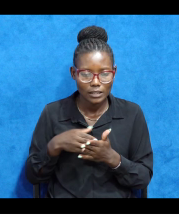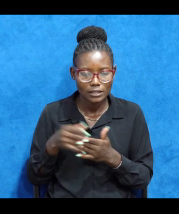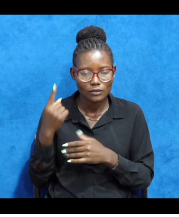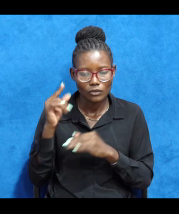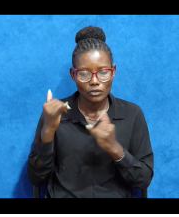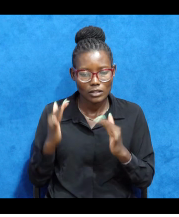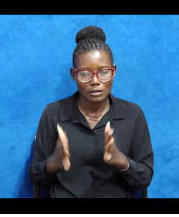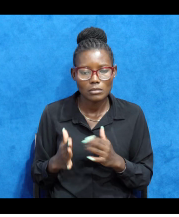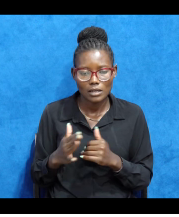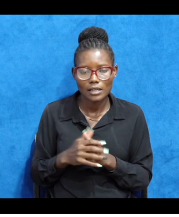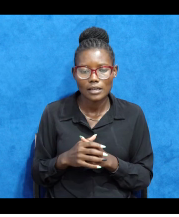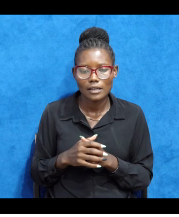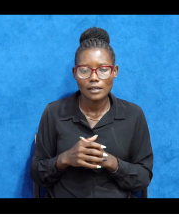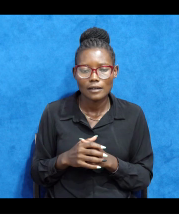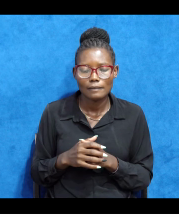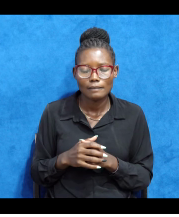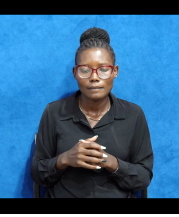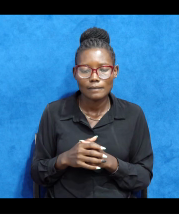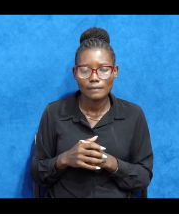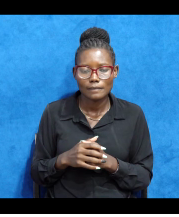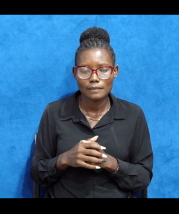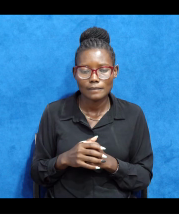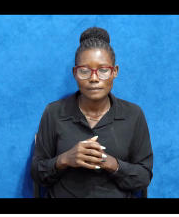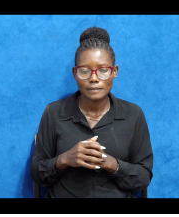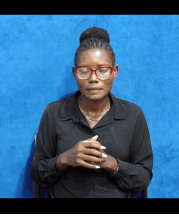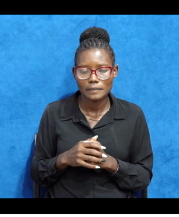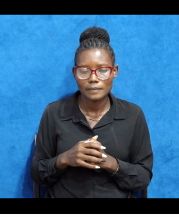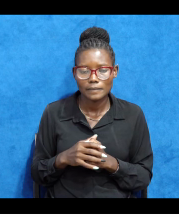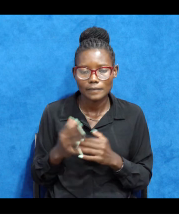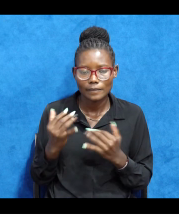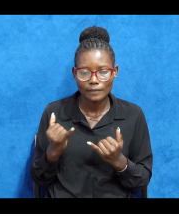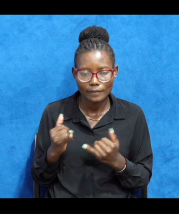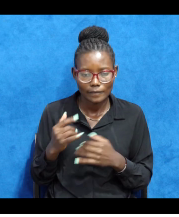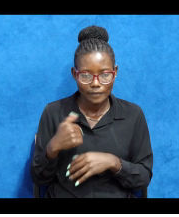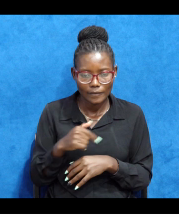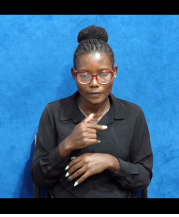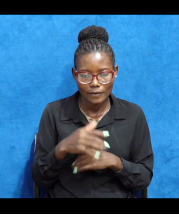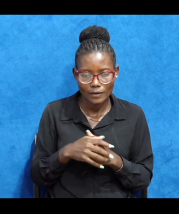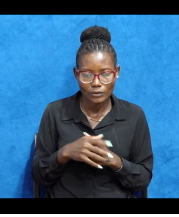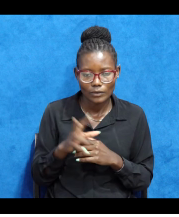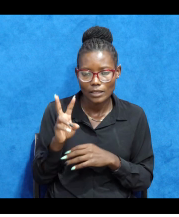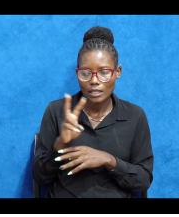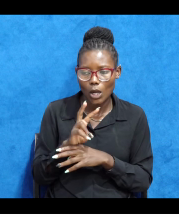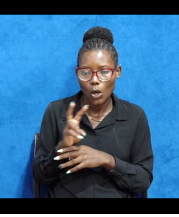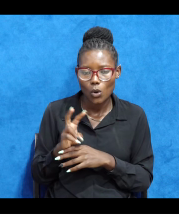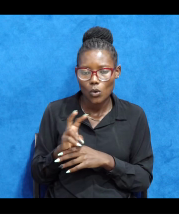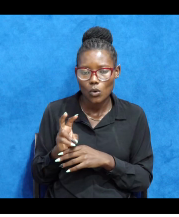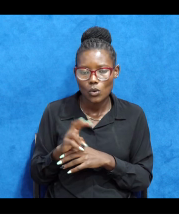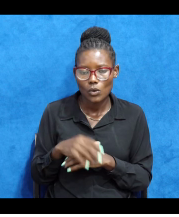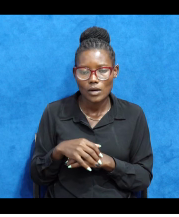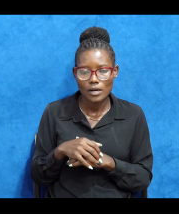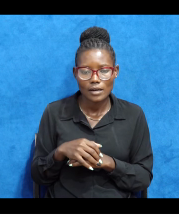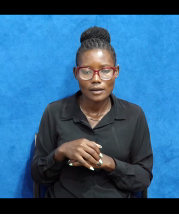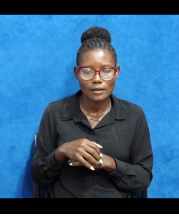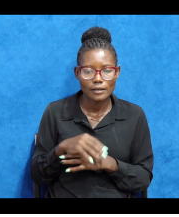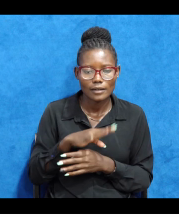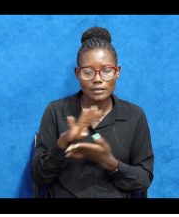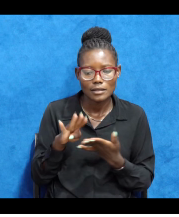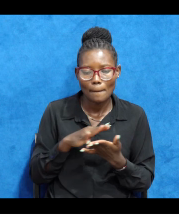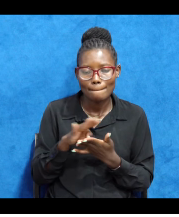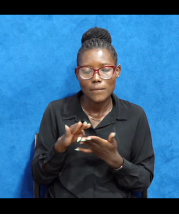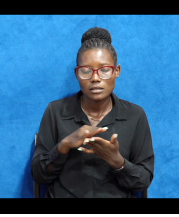that if you create a constraint that tends to emphasize the athlete's strengths rather than their weaknesses, they might be better at